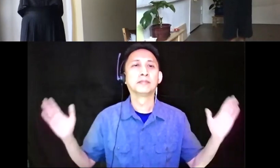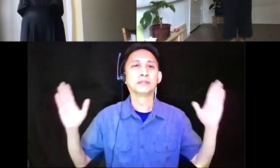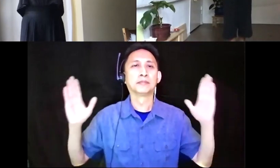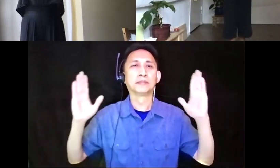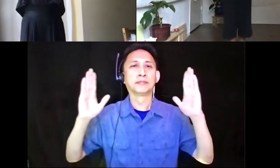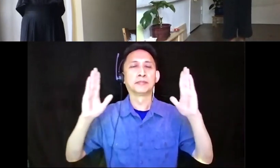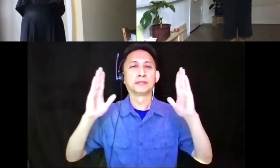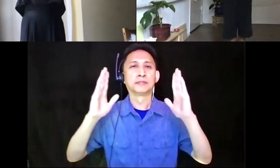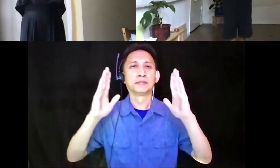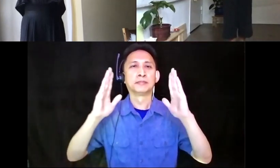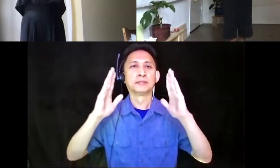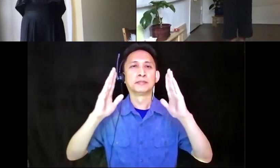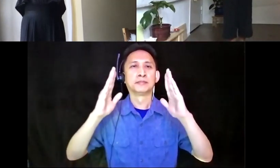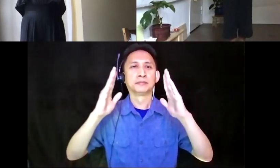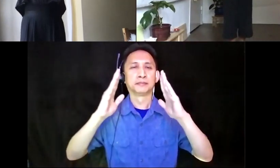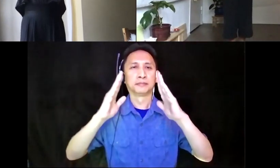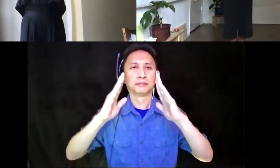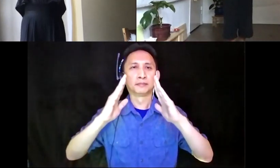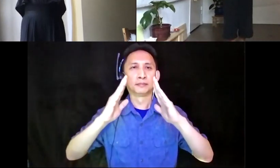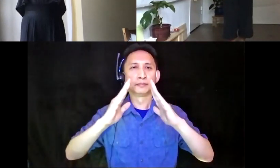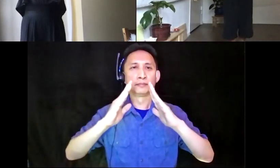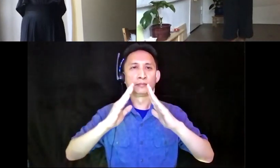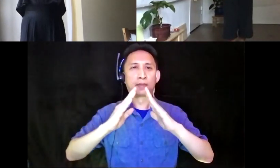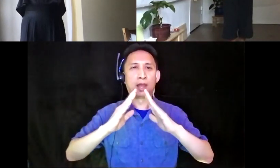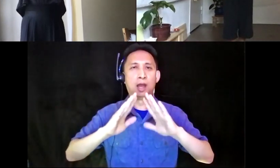in, and out.